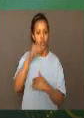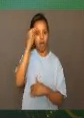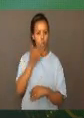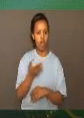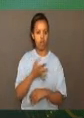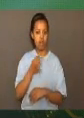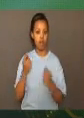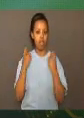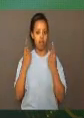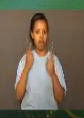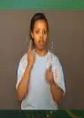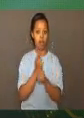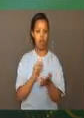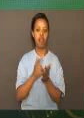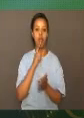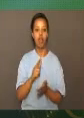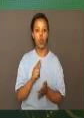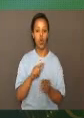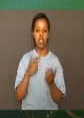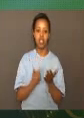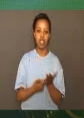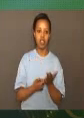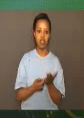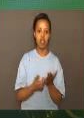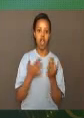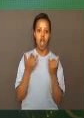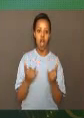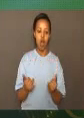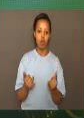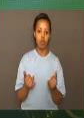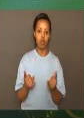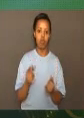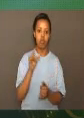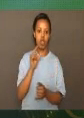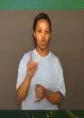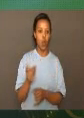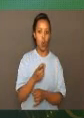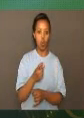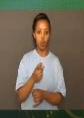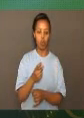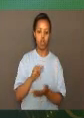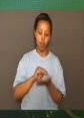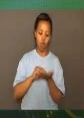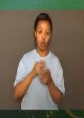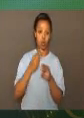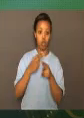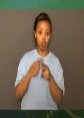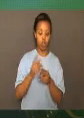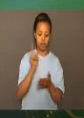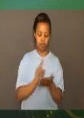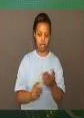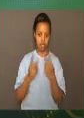far. You will see the names of a few molecules listed